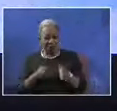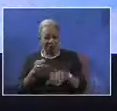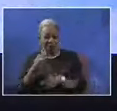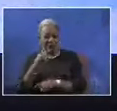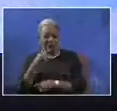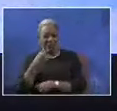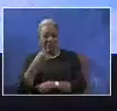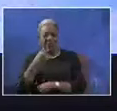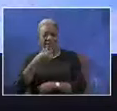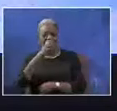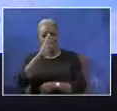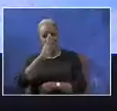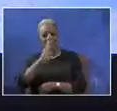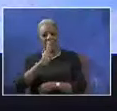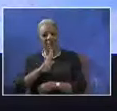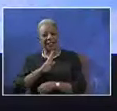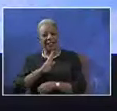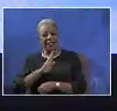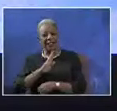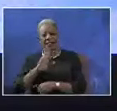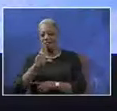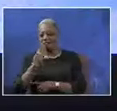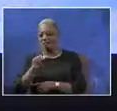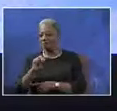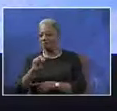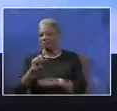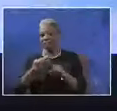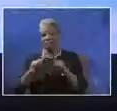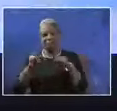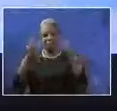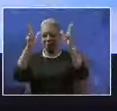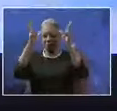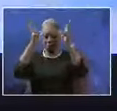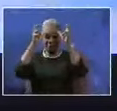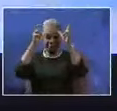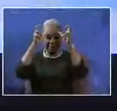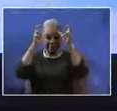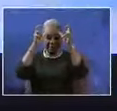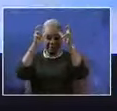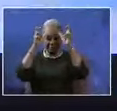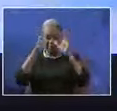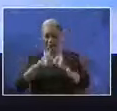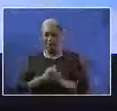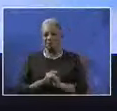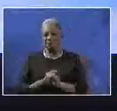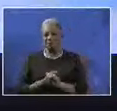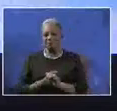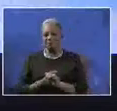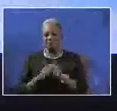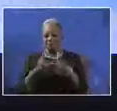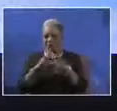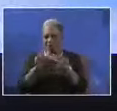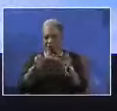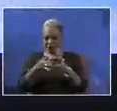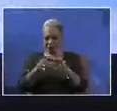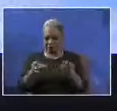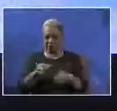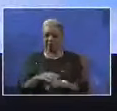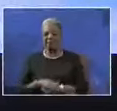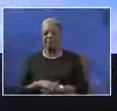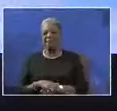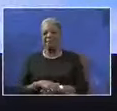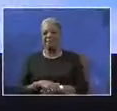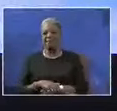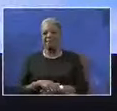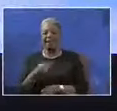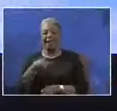God, it was Satan. I will never forget when I was in the home of Muhammad Ali. In fact, it was at his